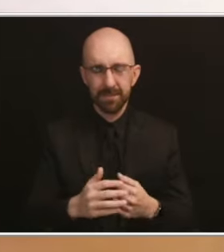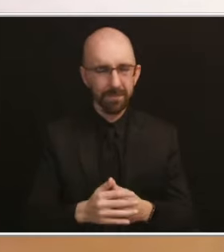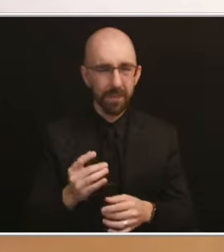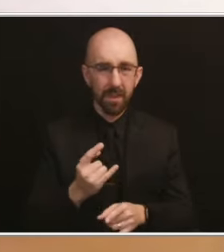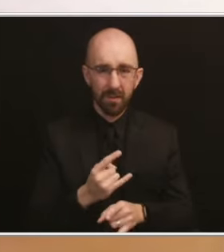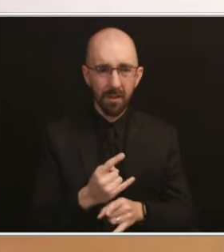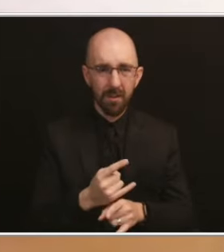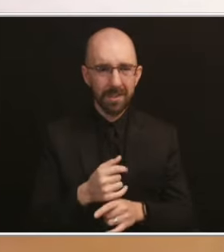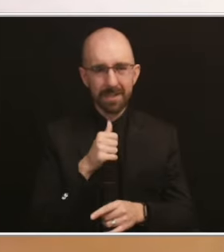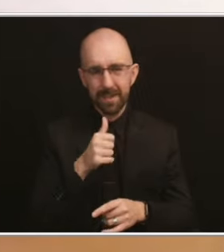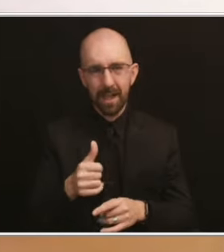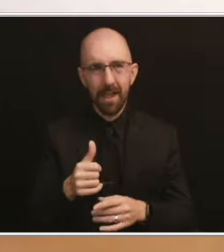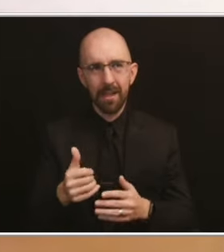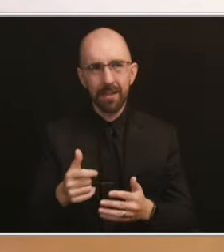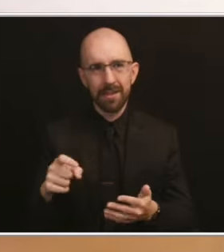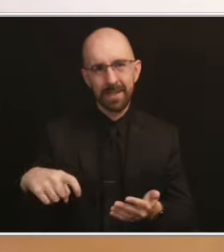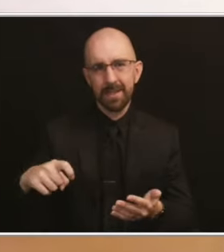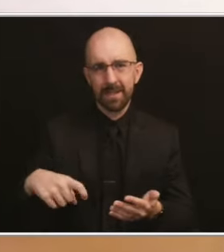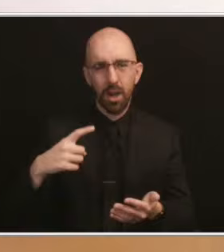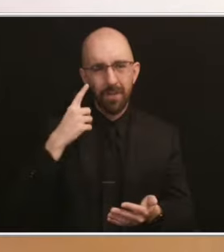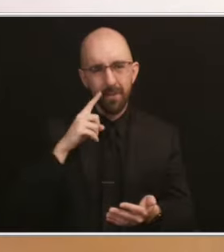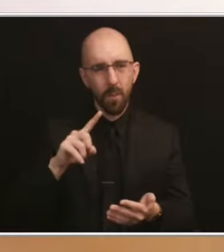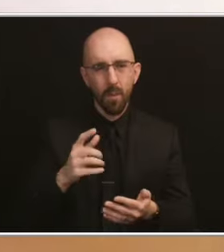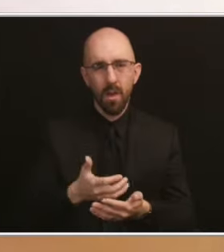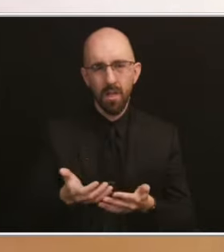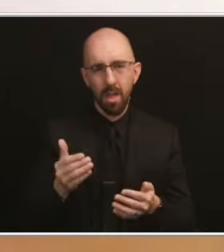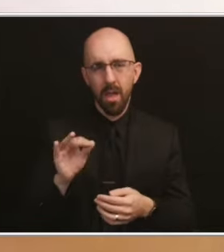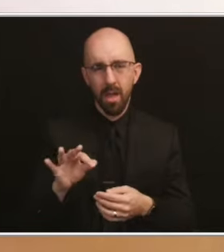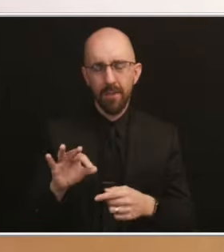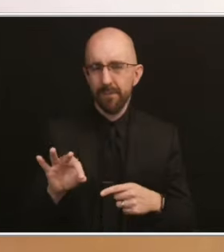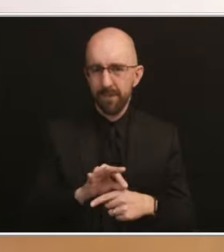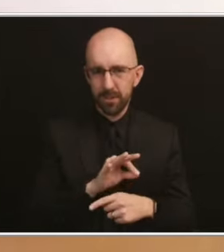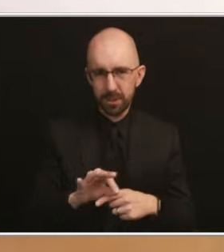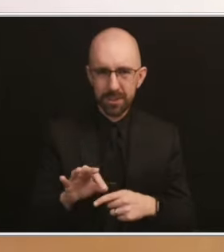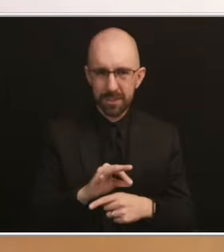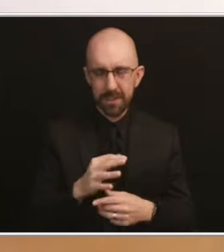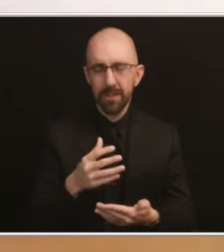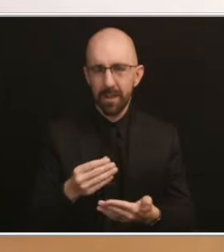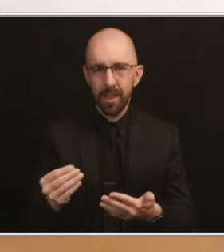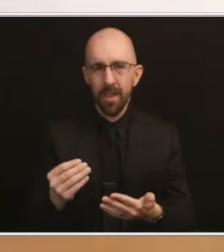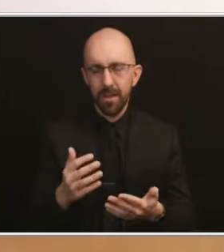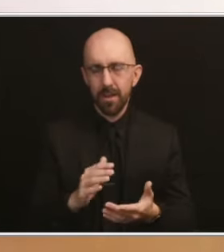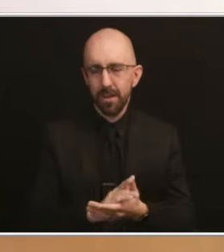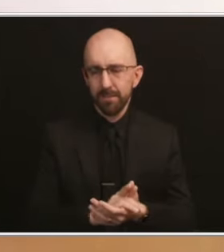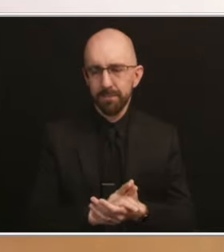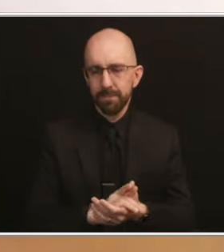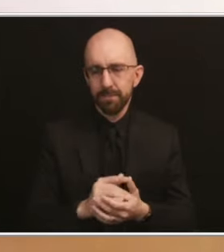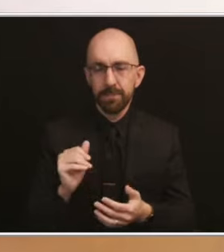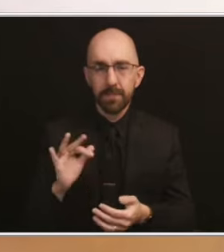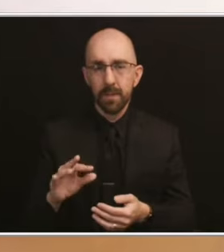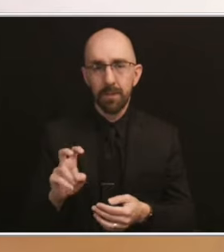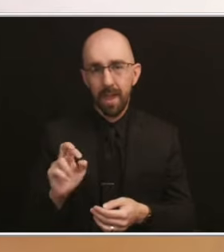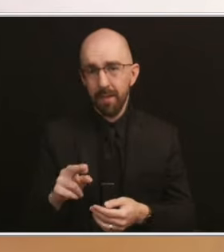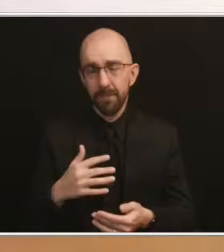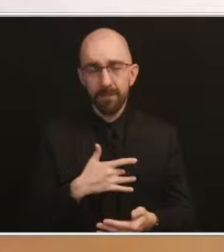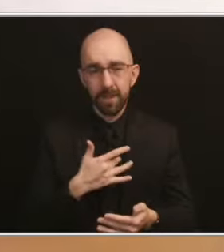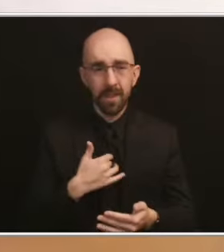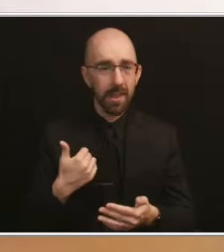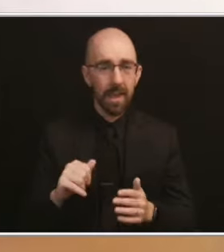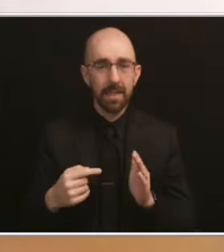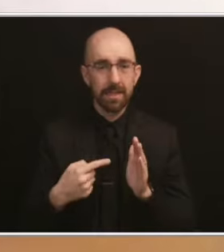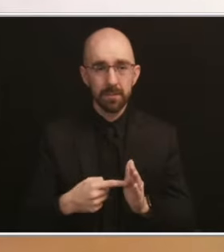is not necessary for a lot of functions, and if you ever feel any